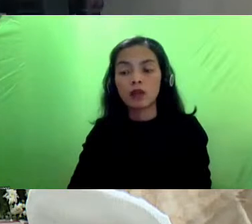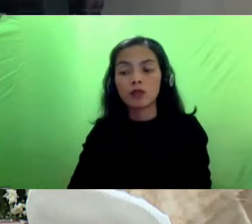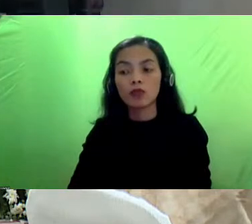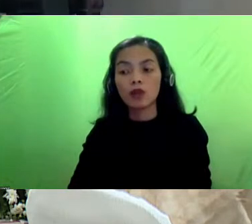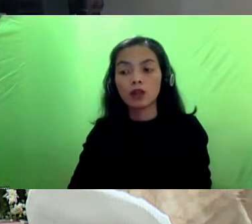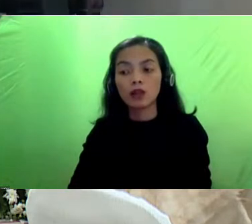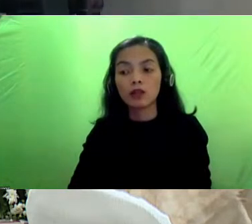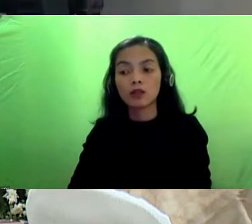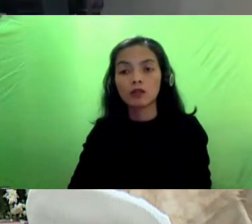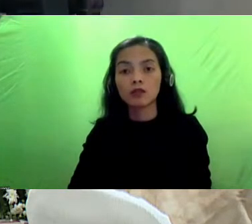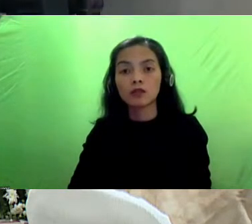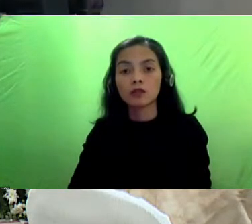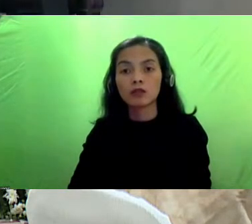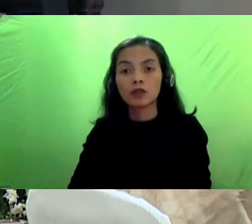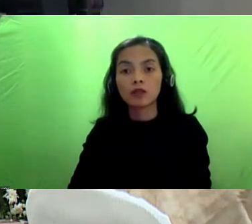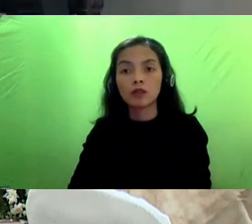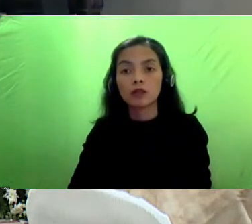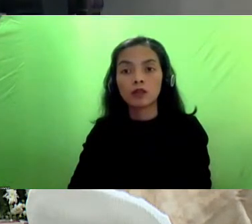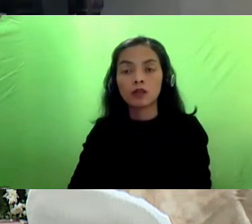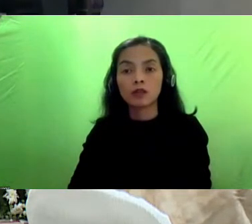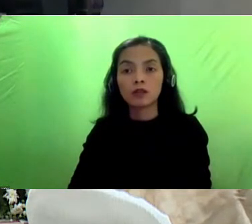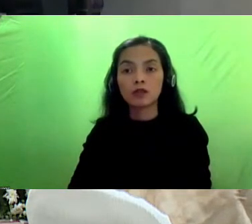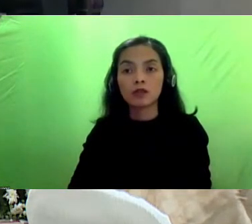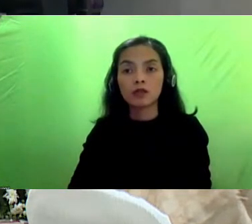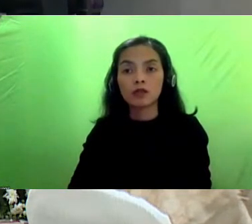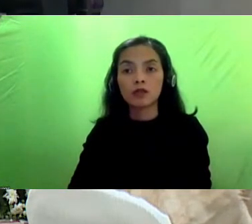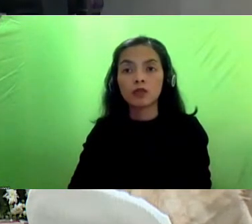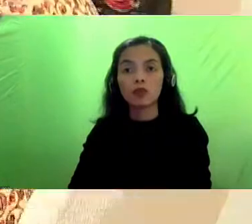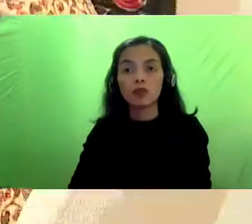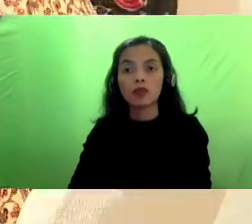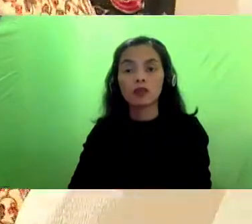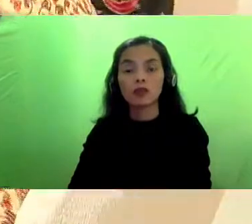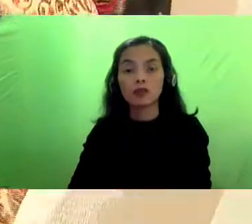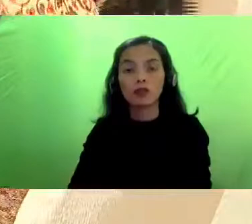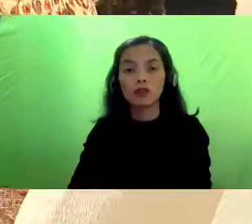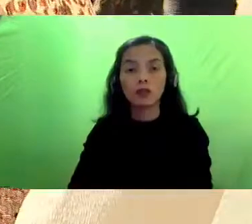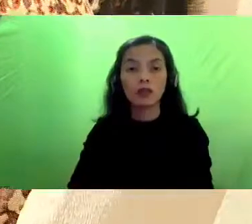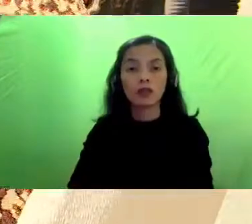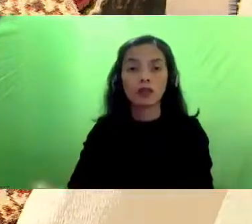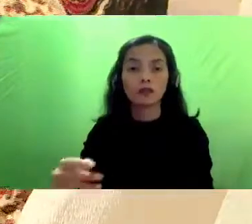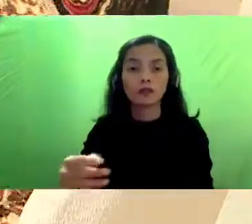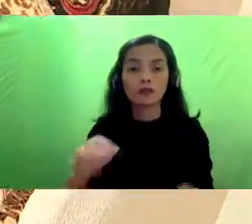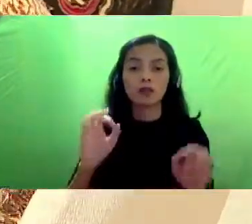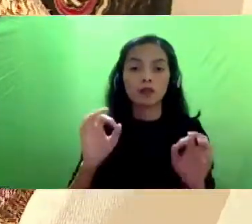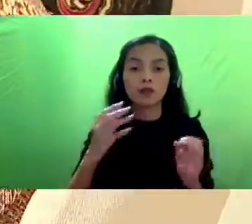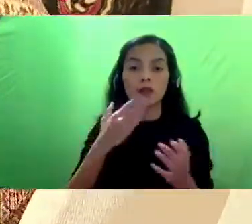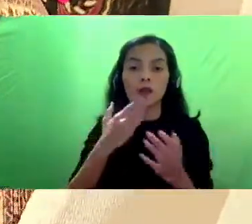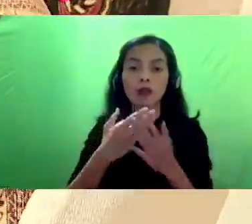Okay. Thank you. I have a question for Pak Elan,